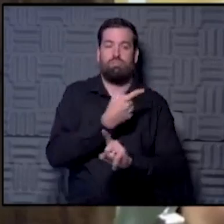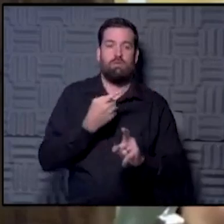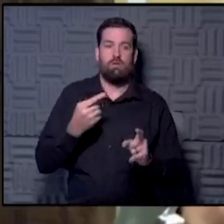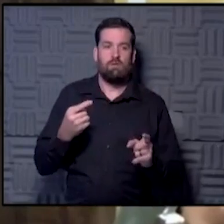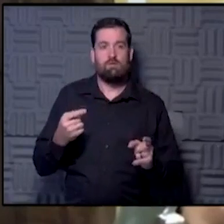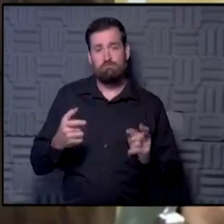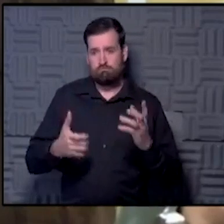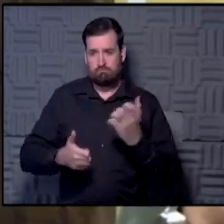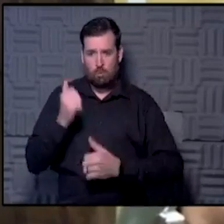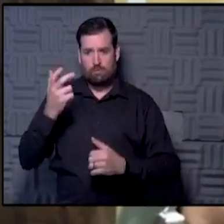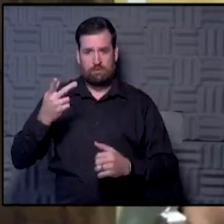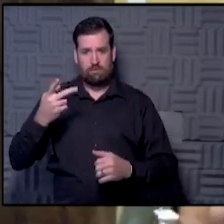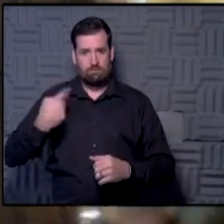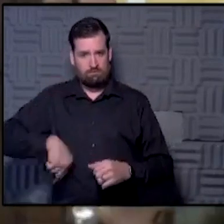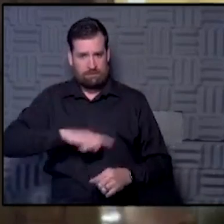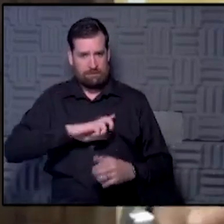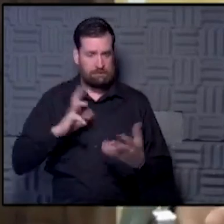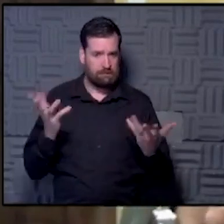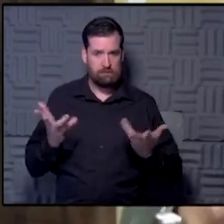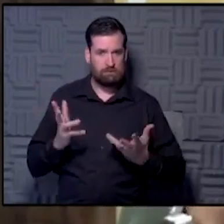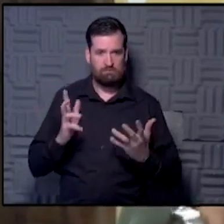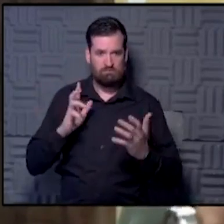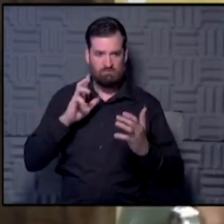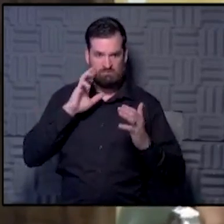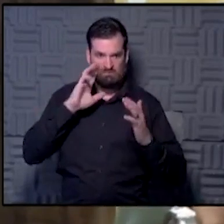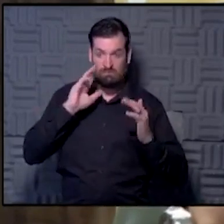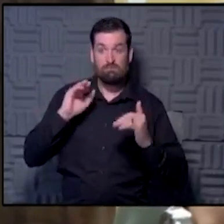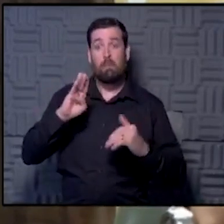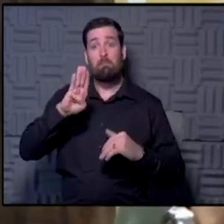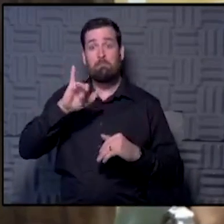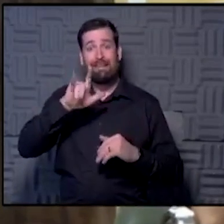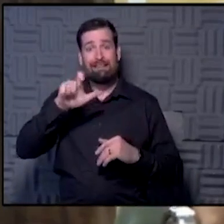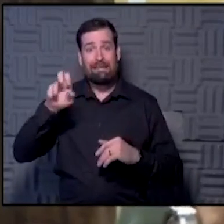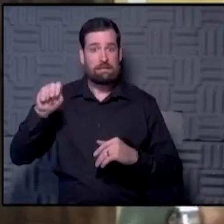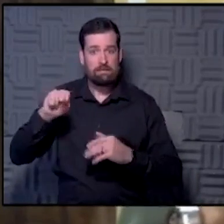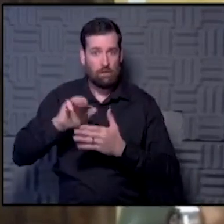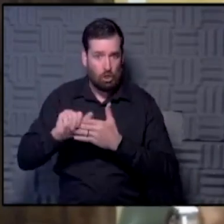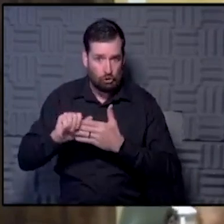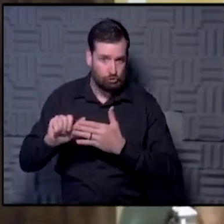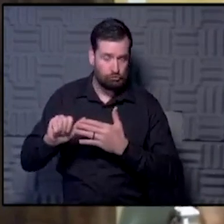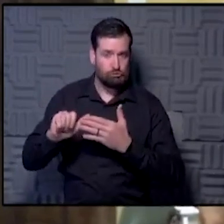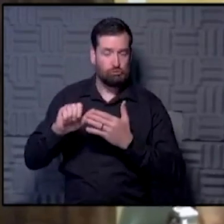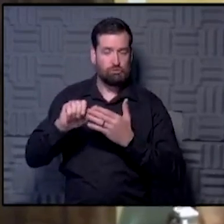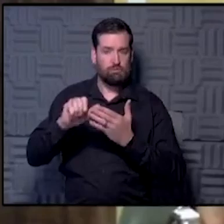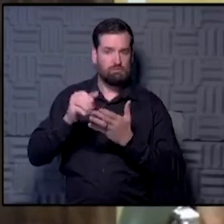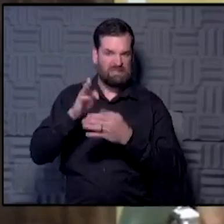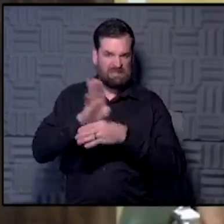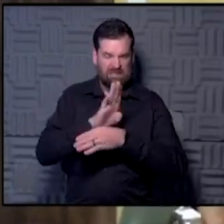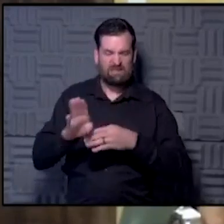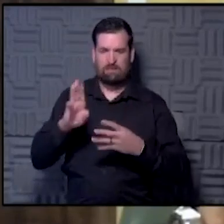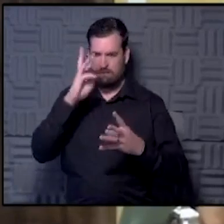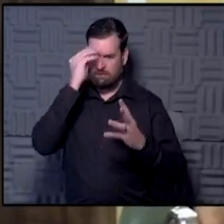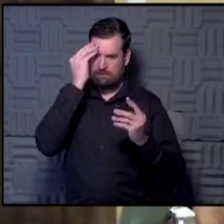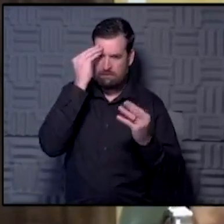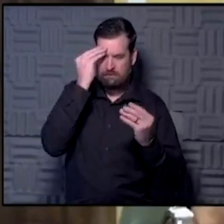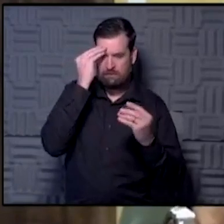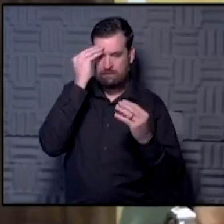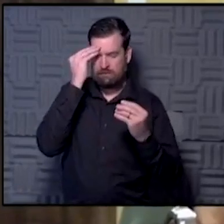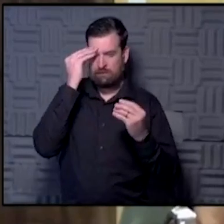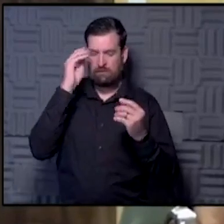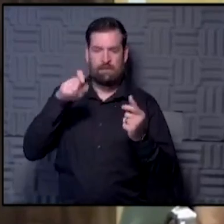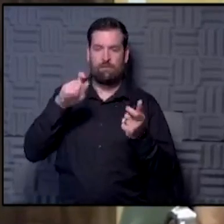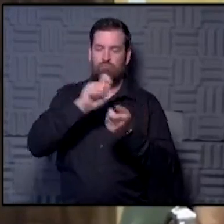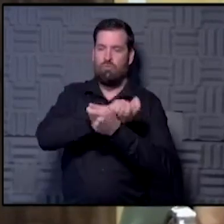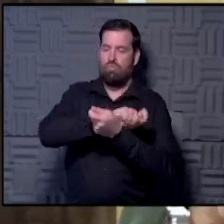think most of us in the industry have planned on. I mean, we're an $8 billion industry, and it gave us a lot to think about. We had to pretty much